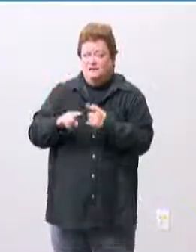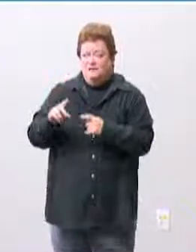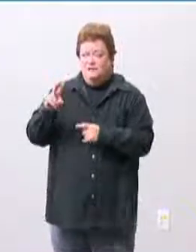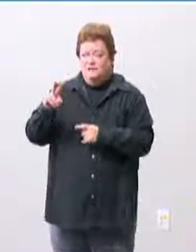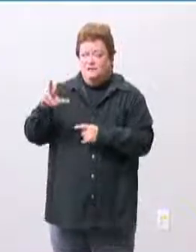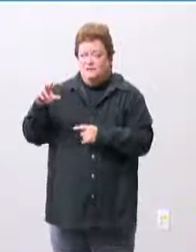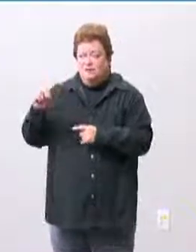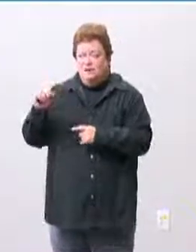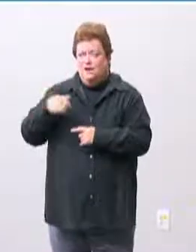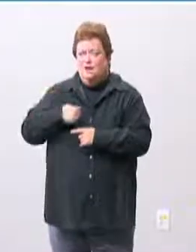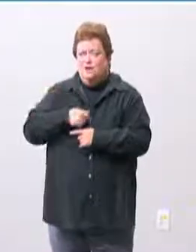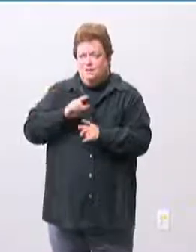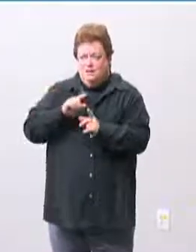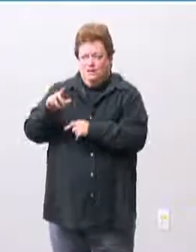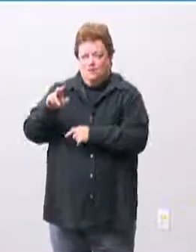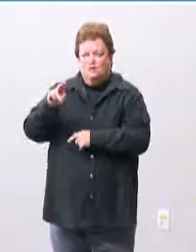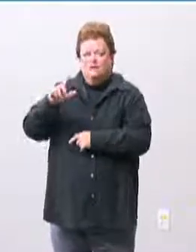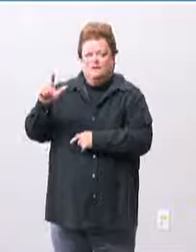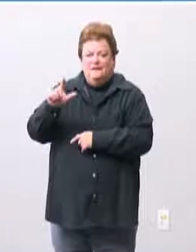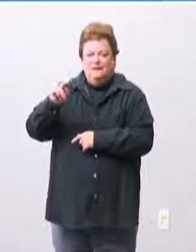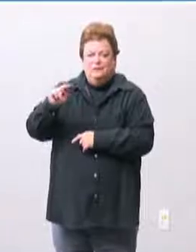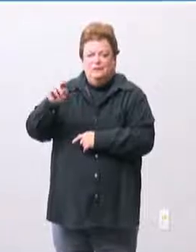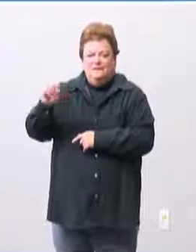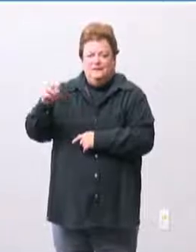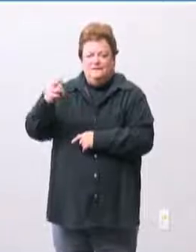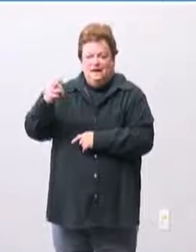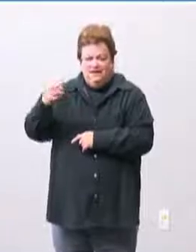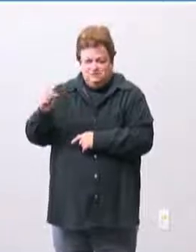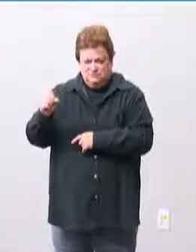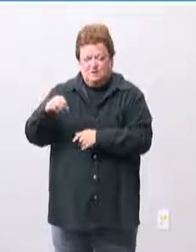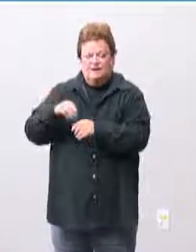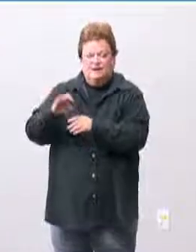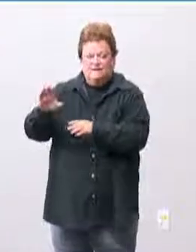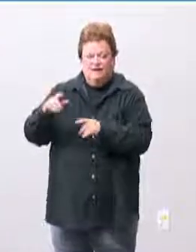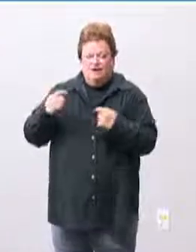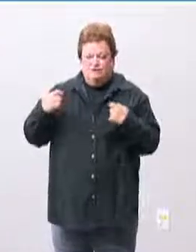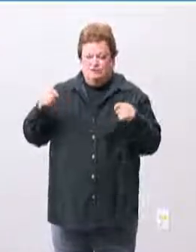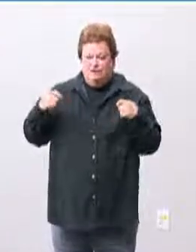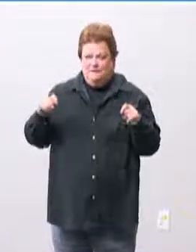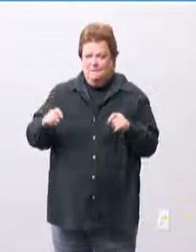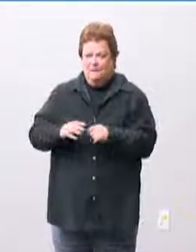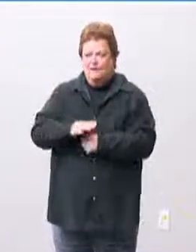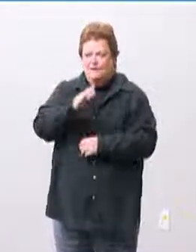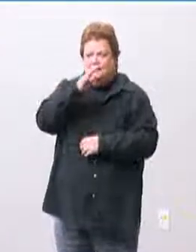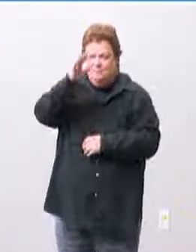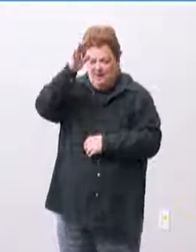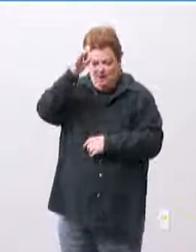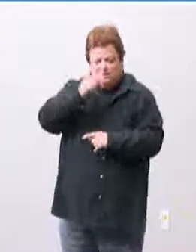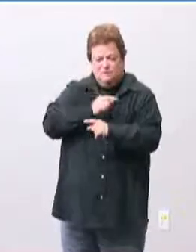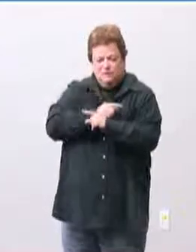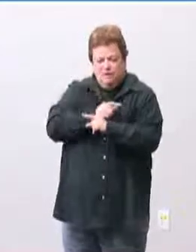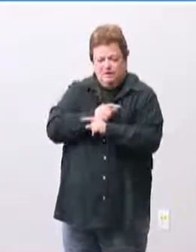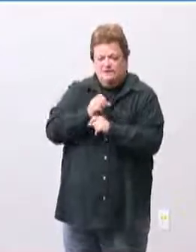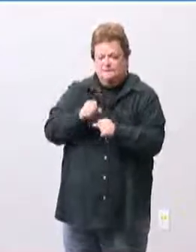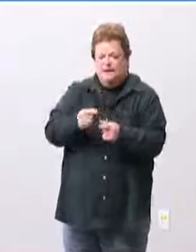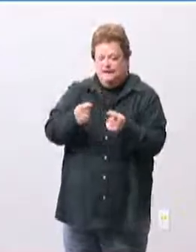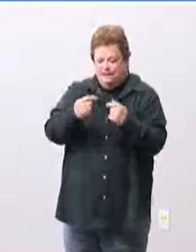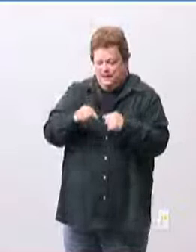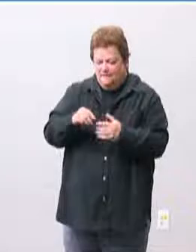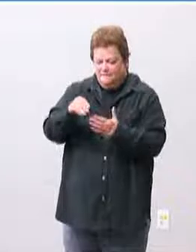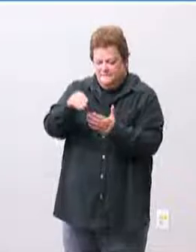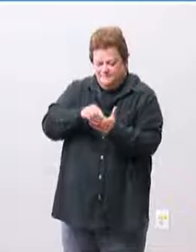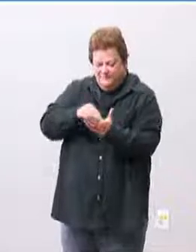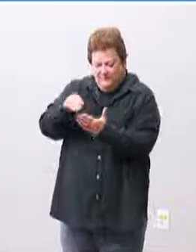p.m. we'll be at Lincoln Northeast High School, also in the gym. Parents and guardians can complete the quick and